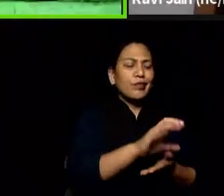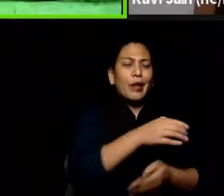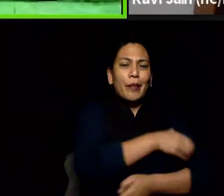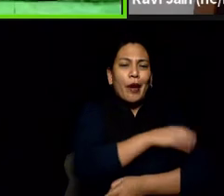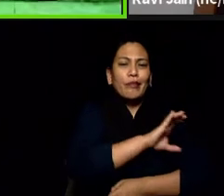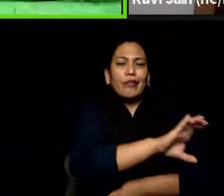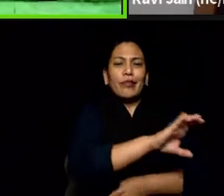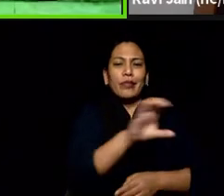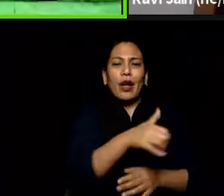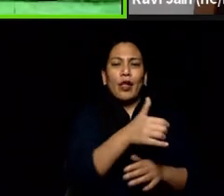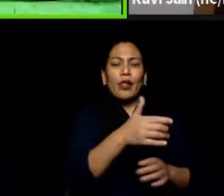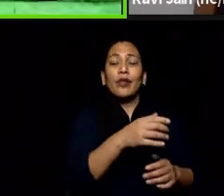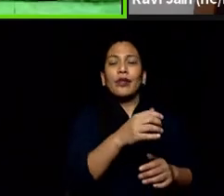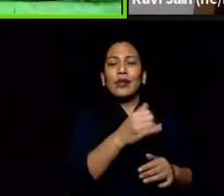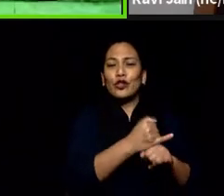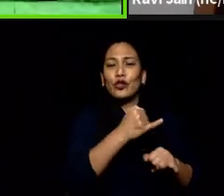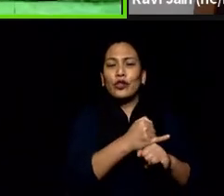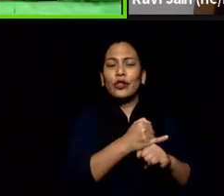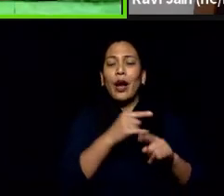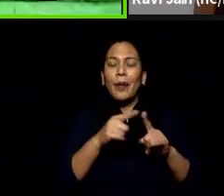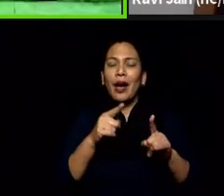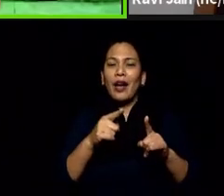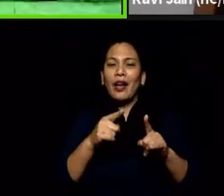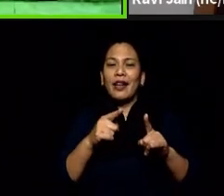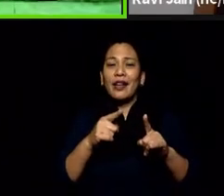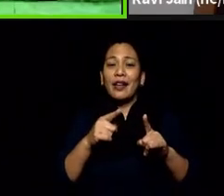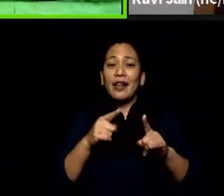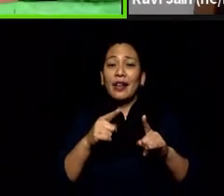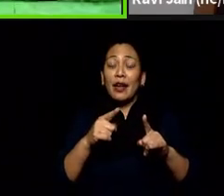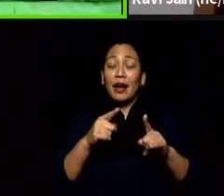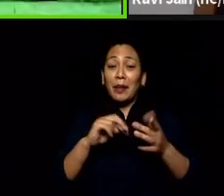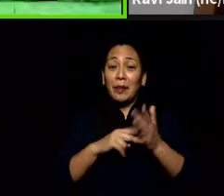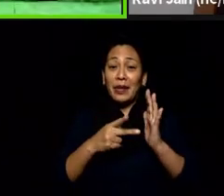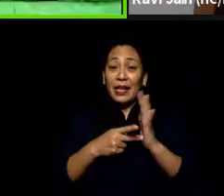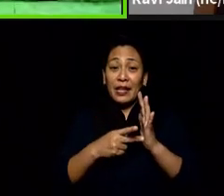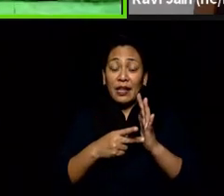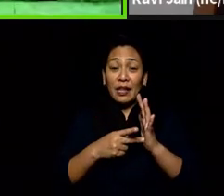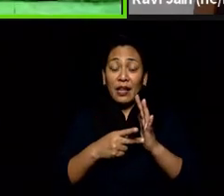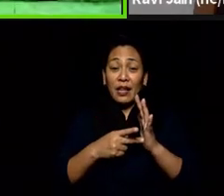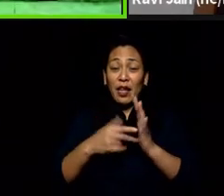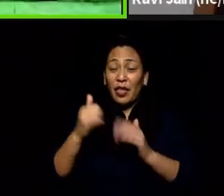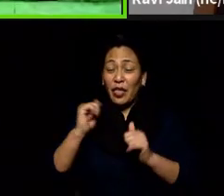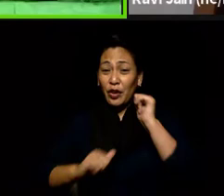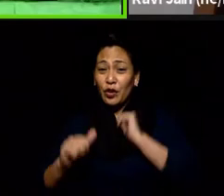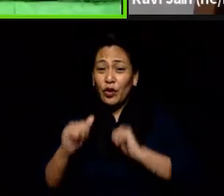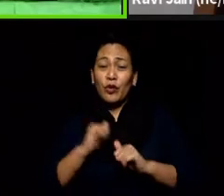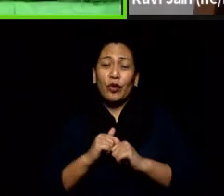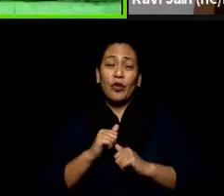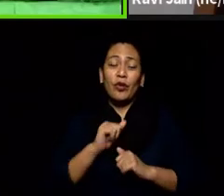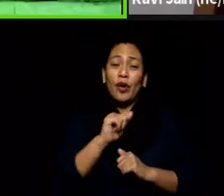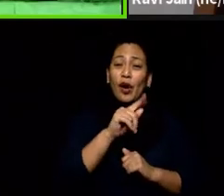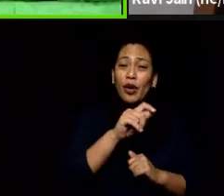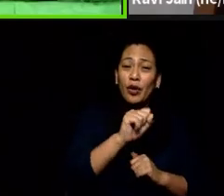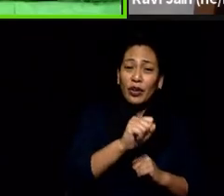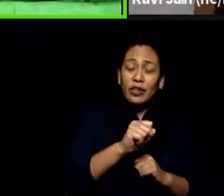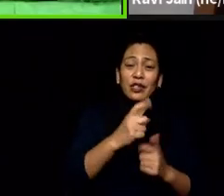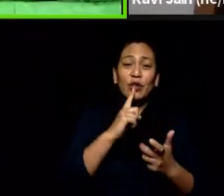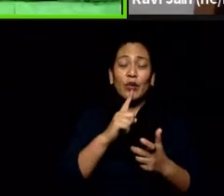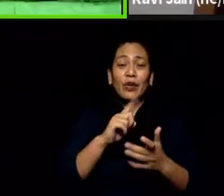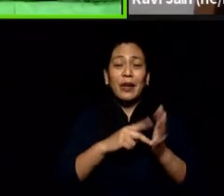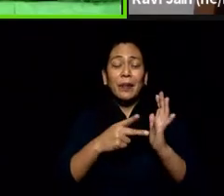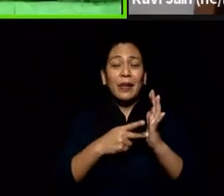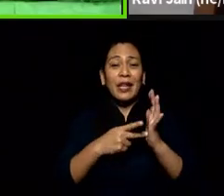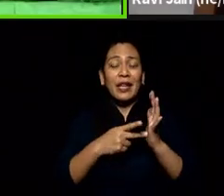all the institutions, does then theater, do then the arts, you know, do they get relegated to a lack of